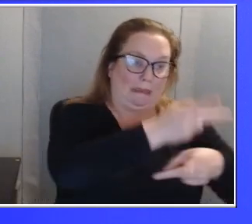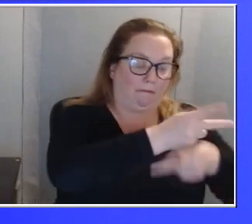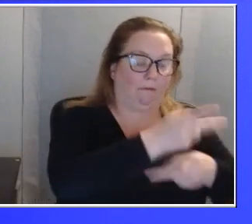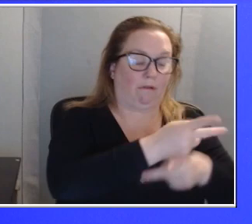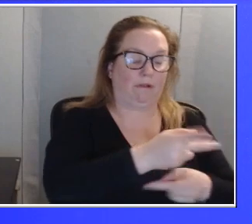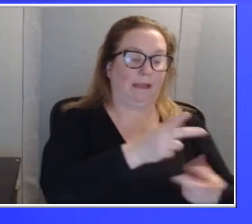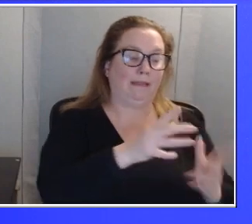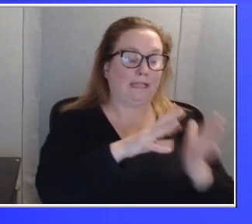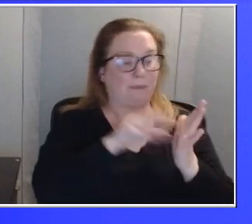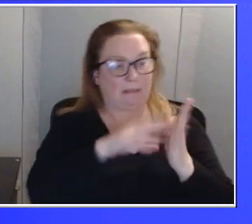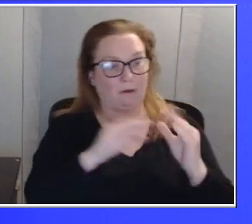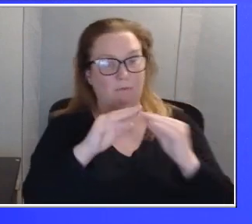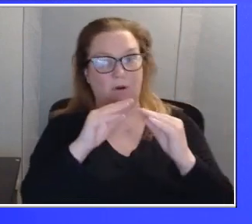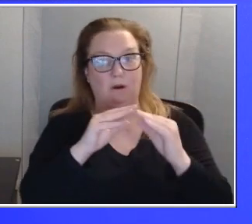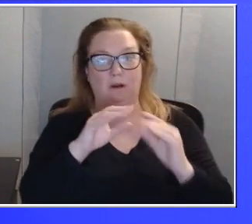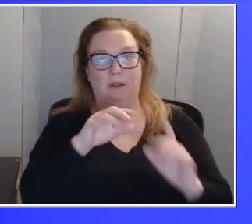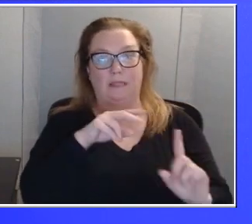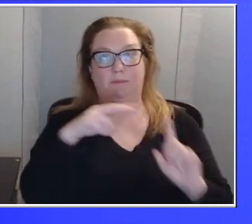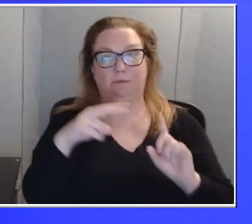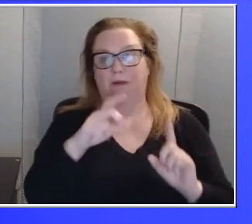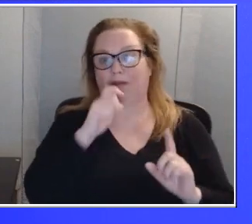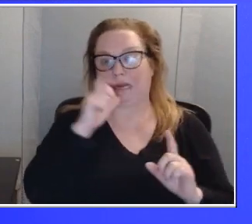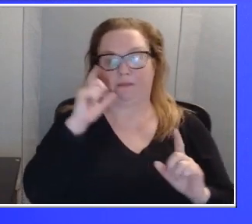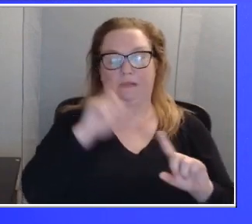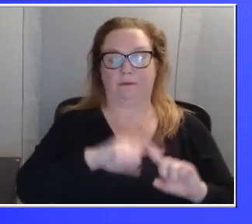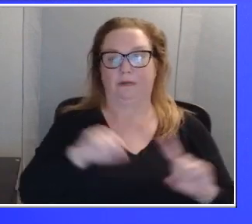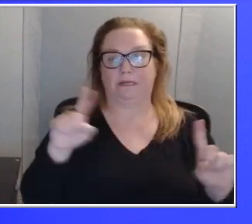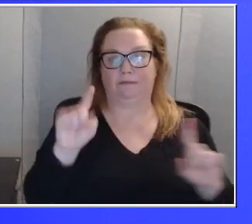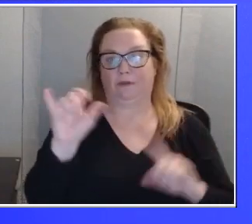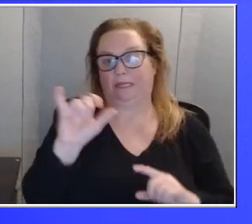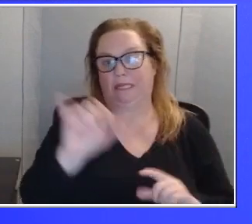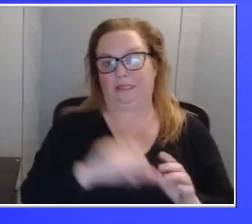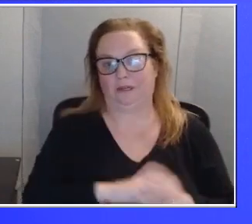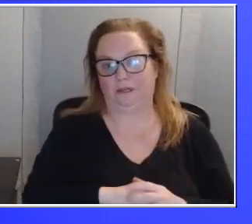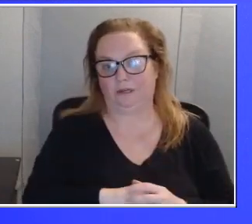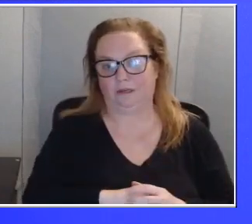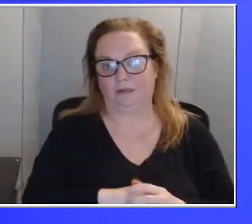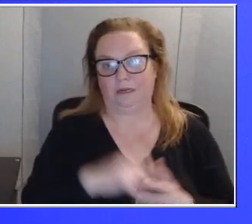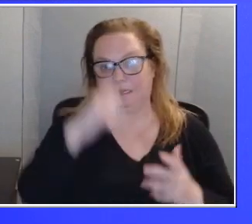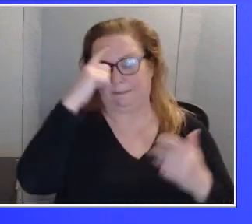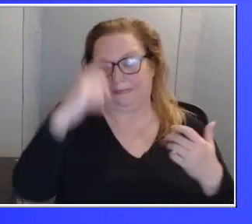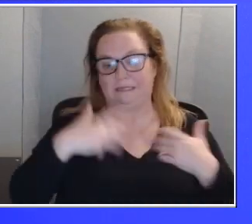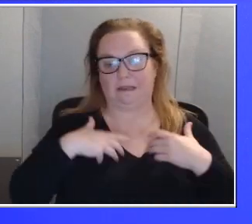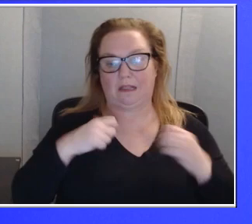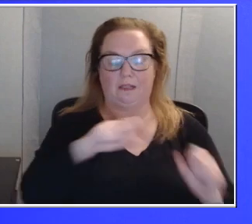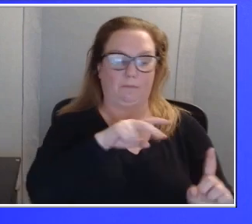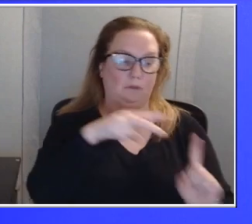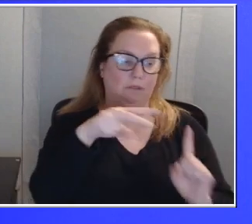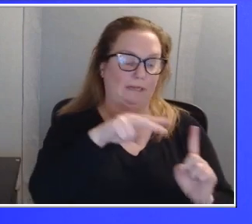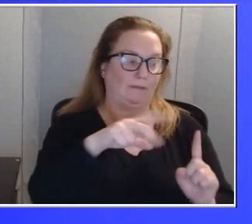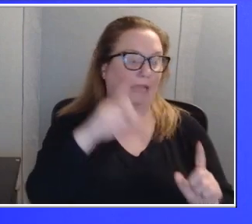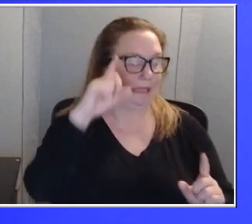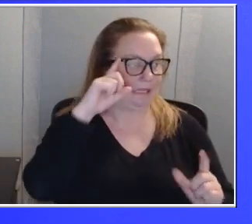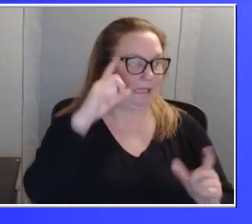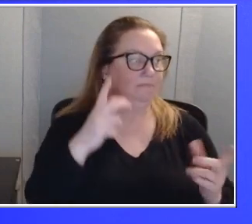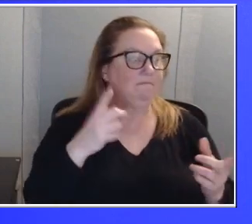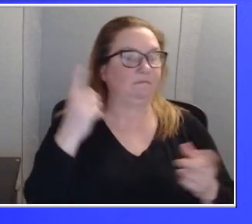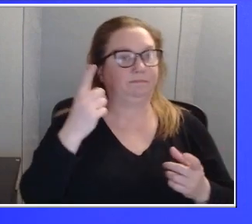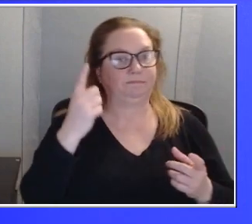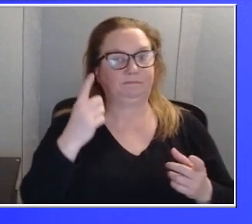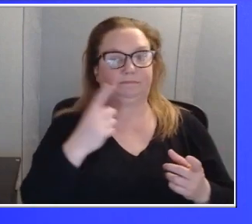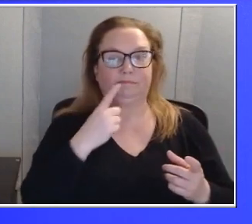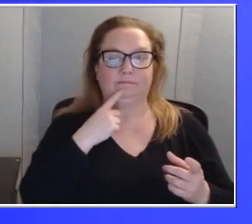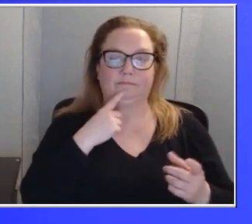that perspective, I don't think I would have done anything different there either. Mental health perspective, I do think there is something to be said